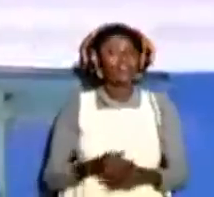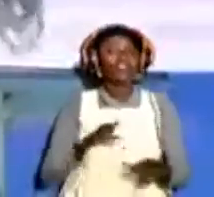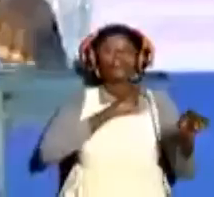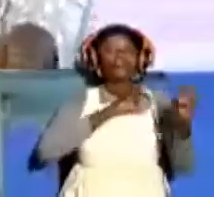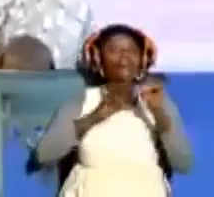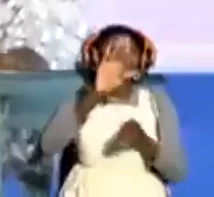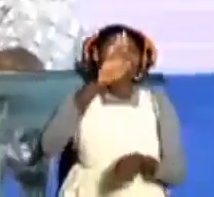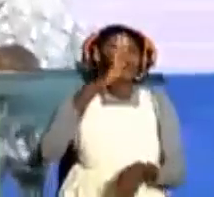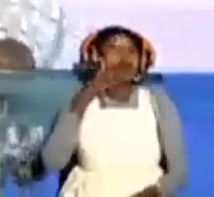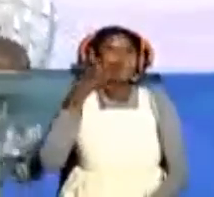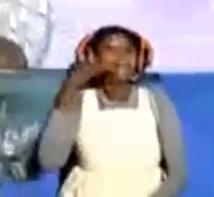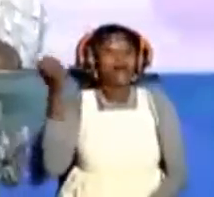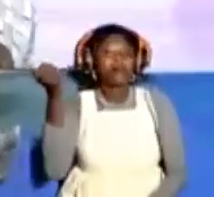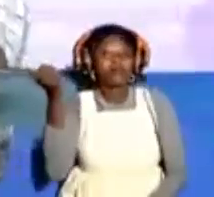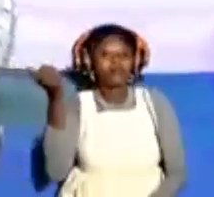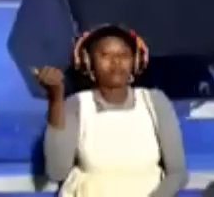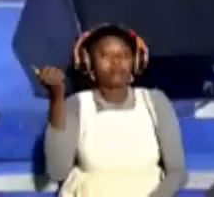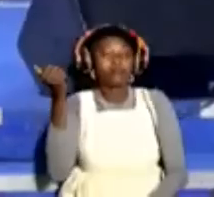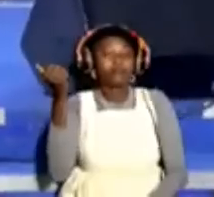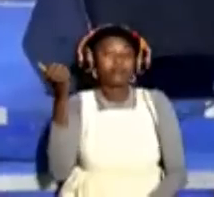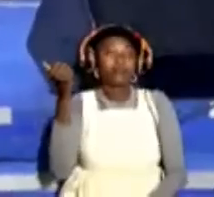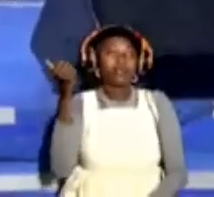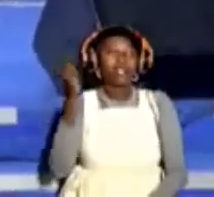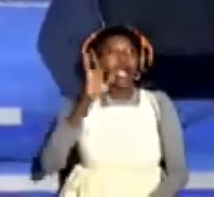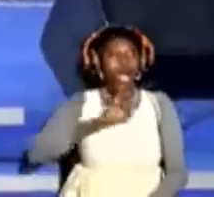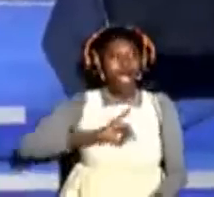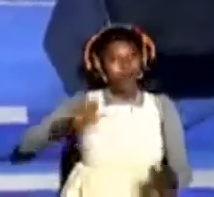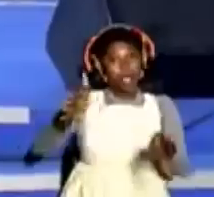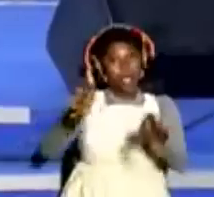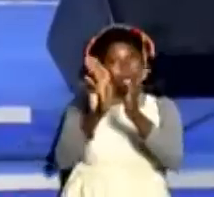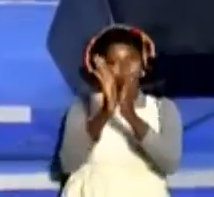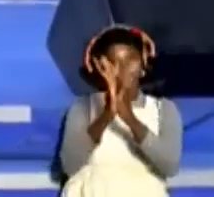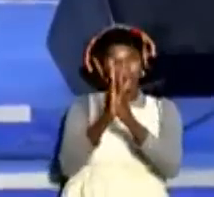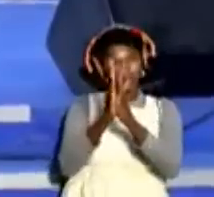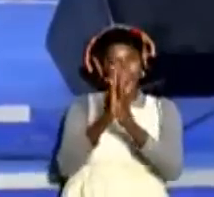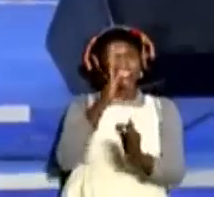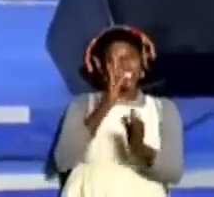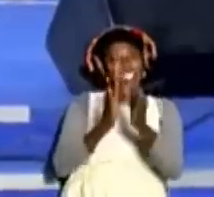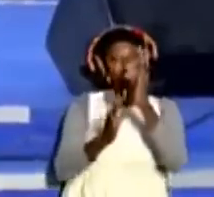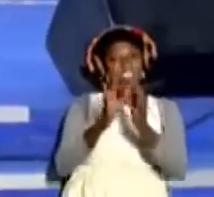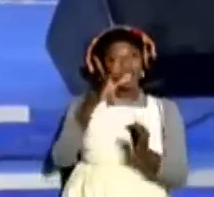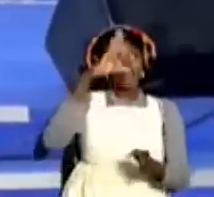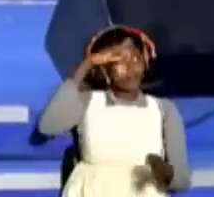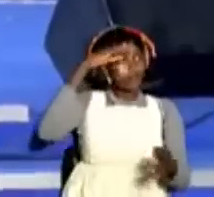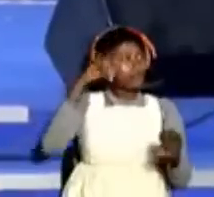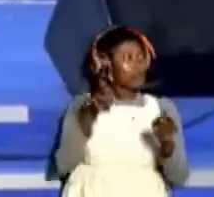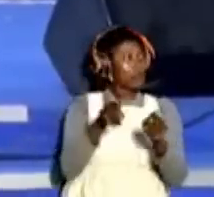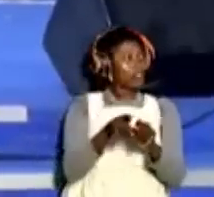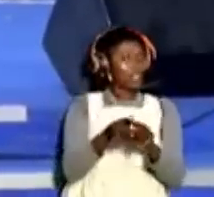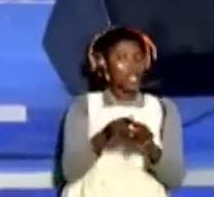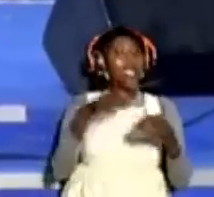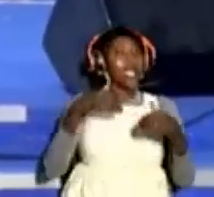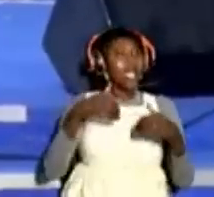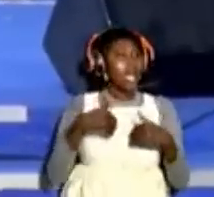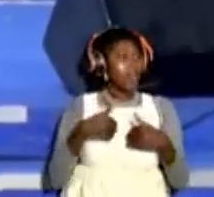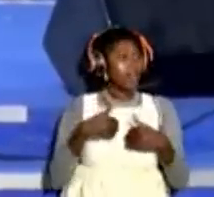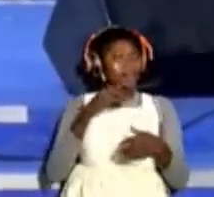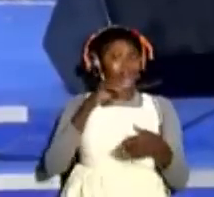Do your best. Let me ask, if the brothers have the amplified